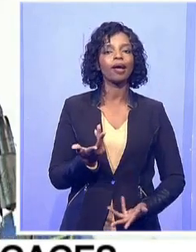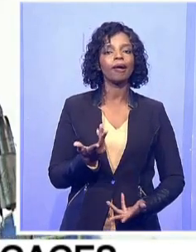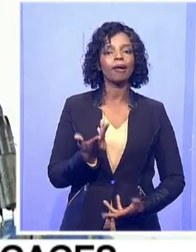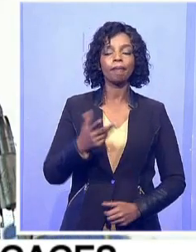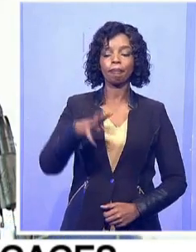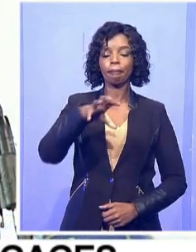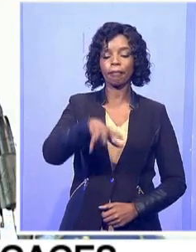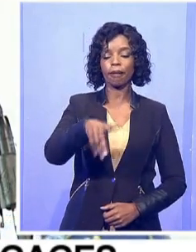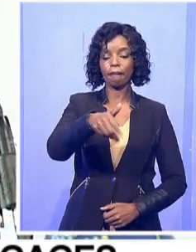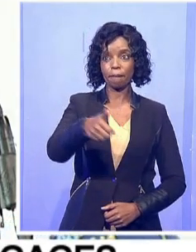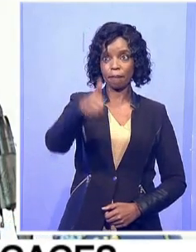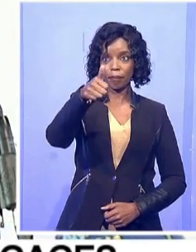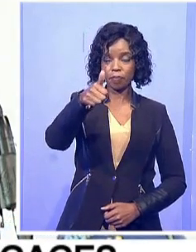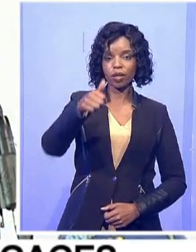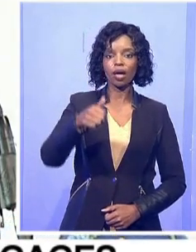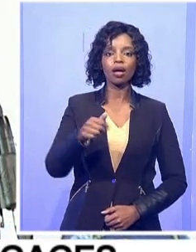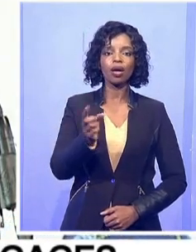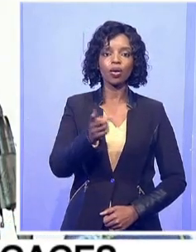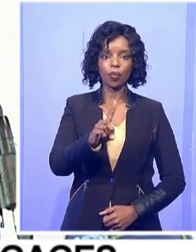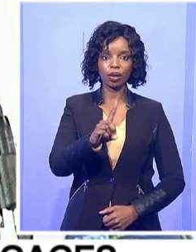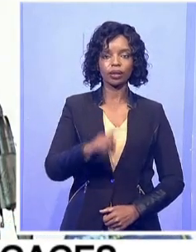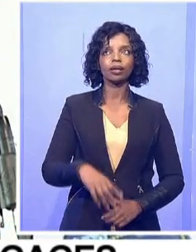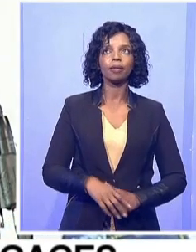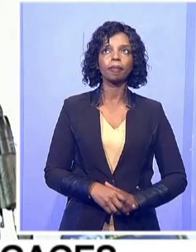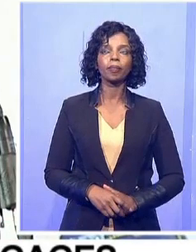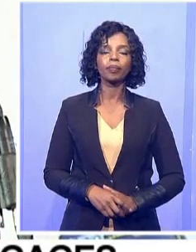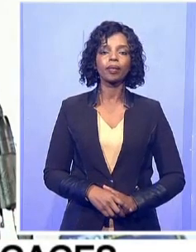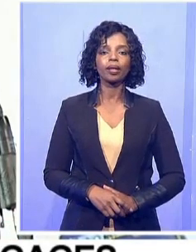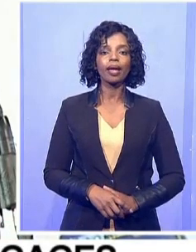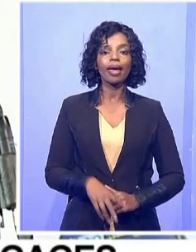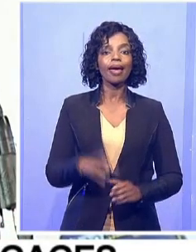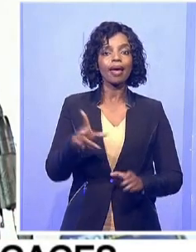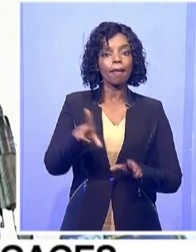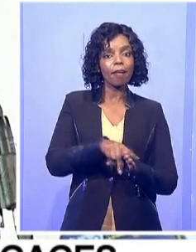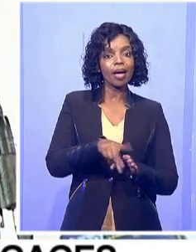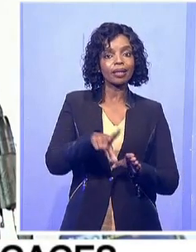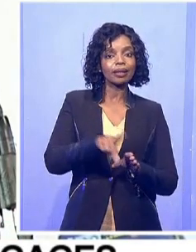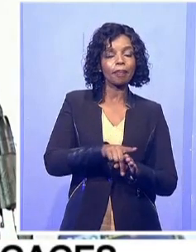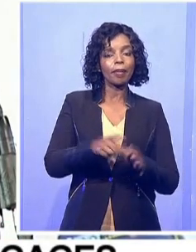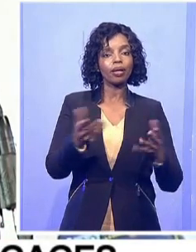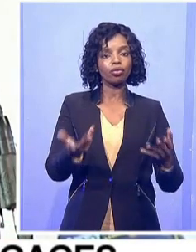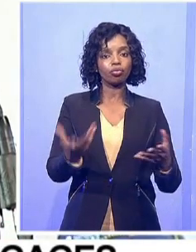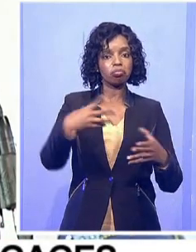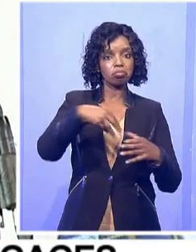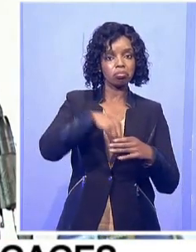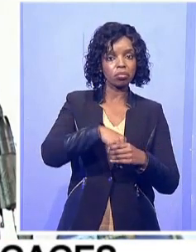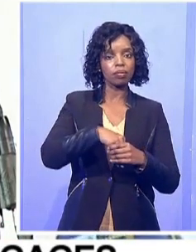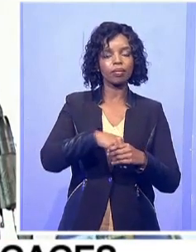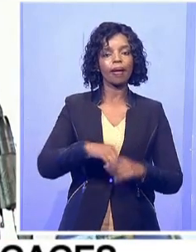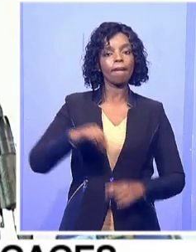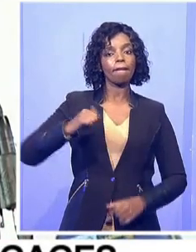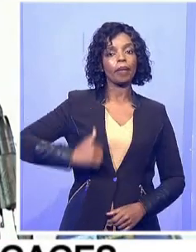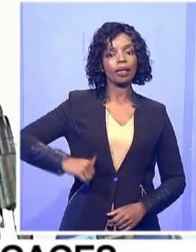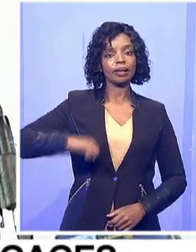the participation of our municipalities is very important.